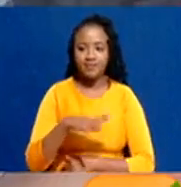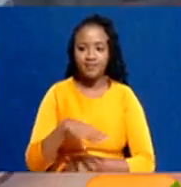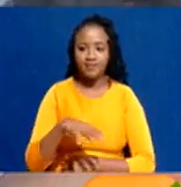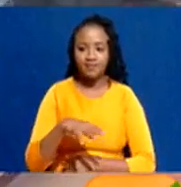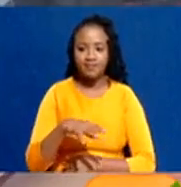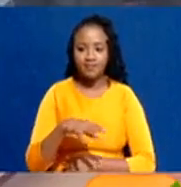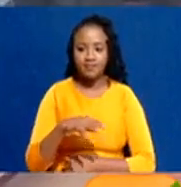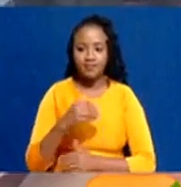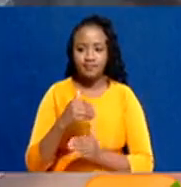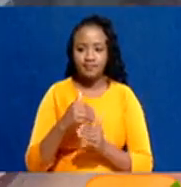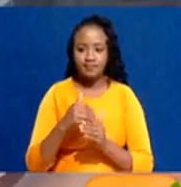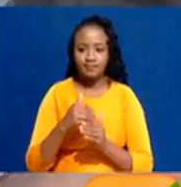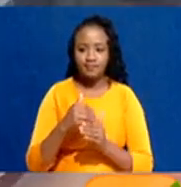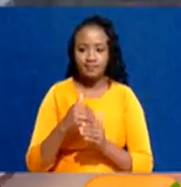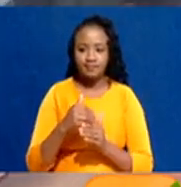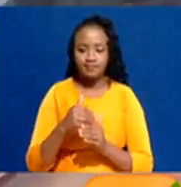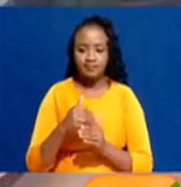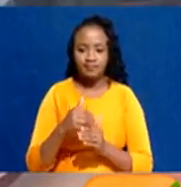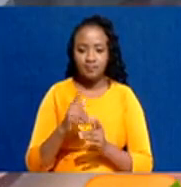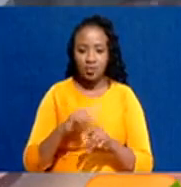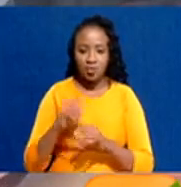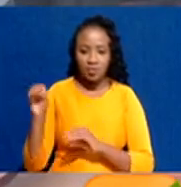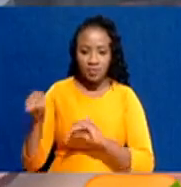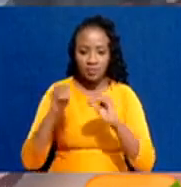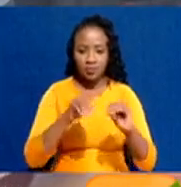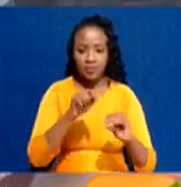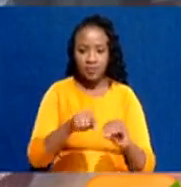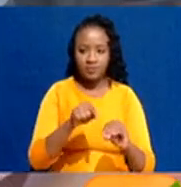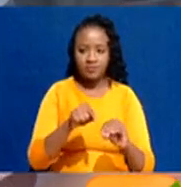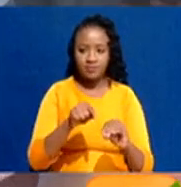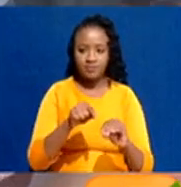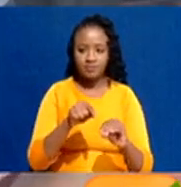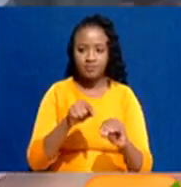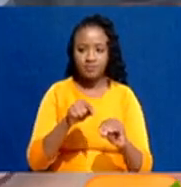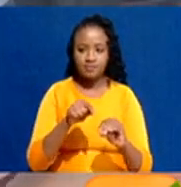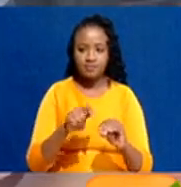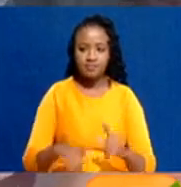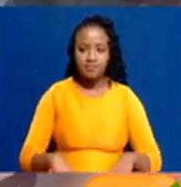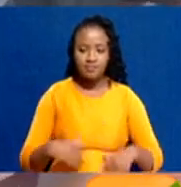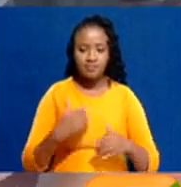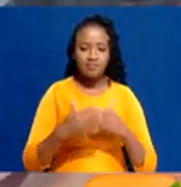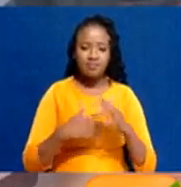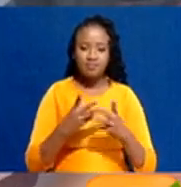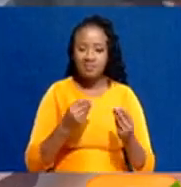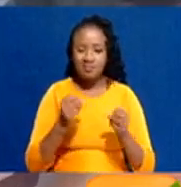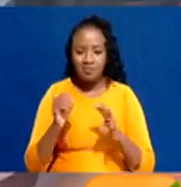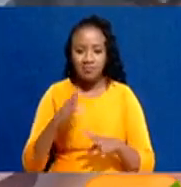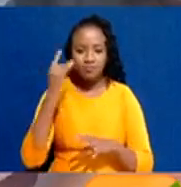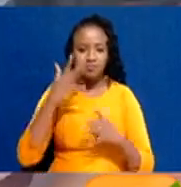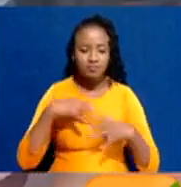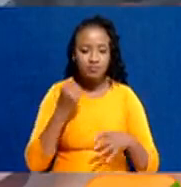Hapo after hapo hapo hapa maisha imekuwa ngumu kidogo kwa sababu watu wamekuwa bado wajajua